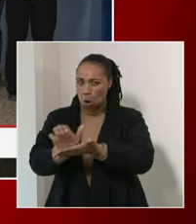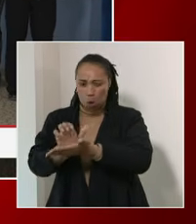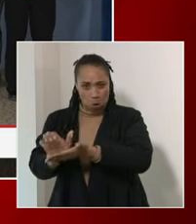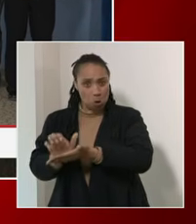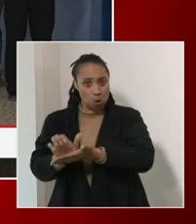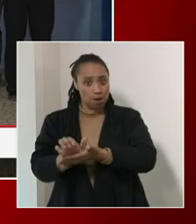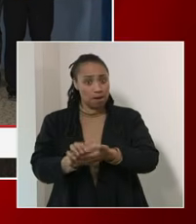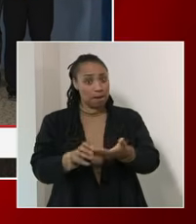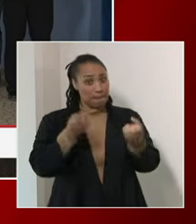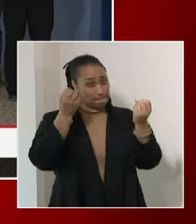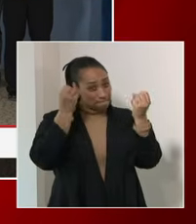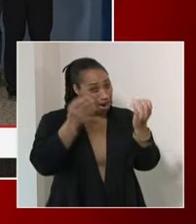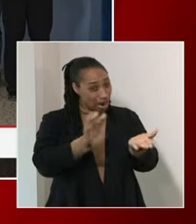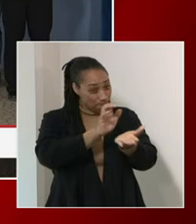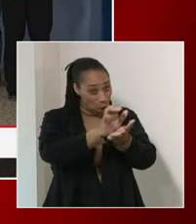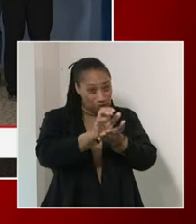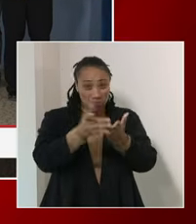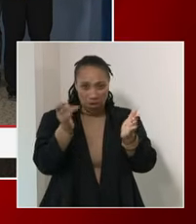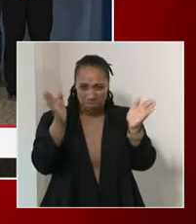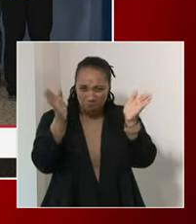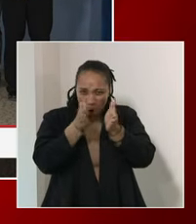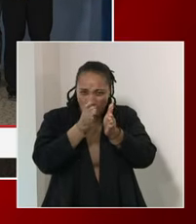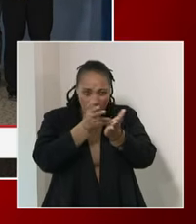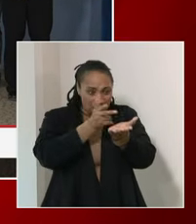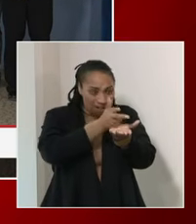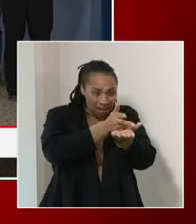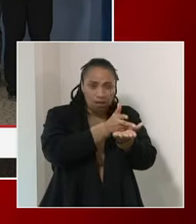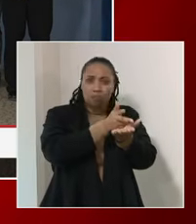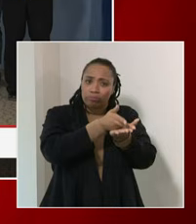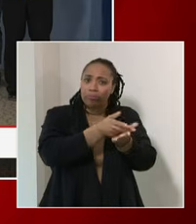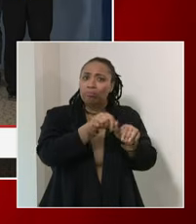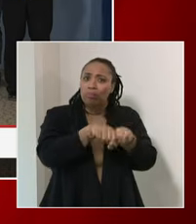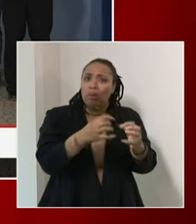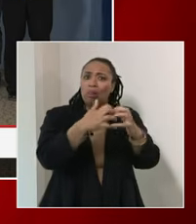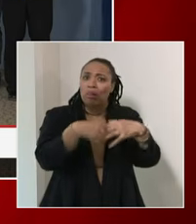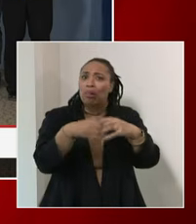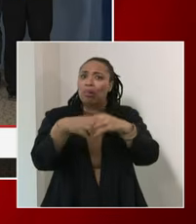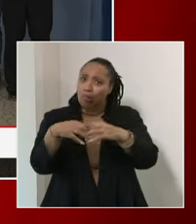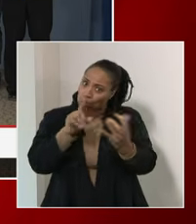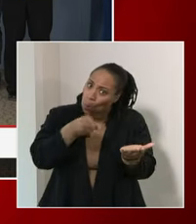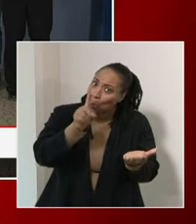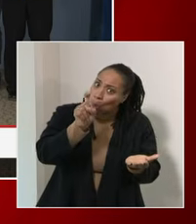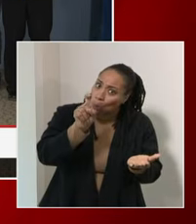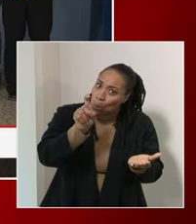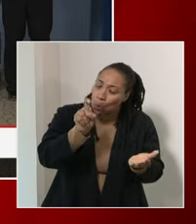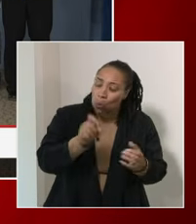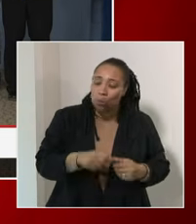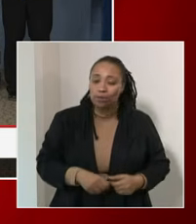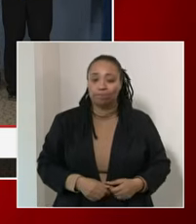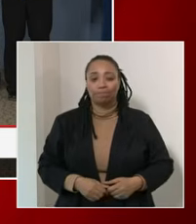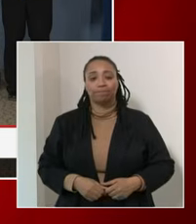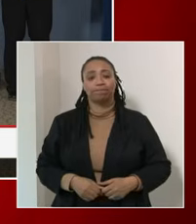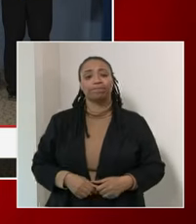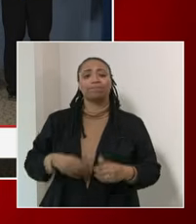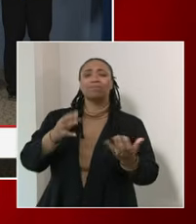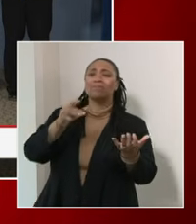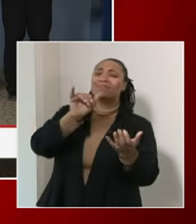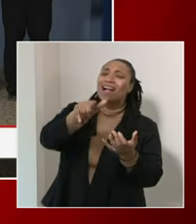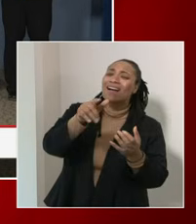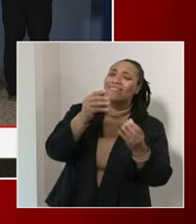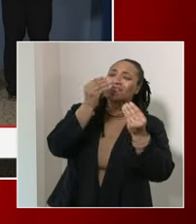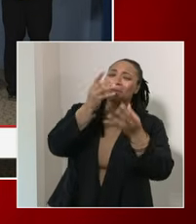from DPW that's not the case. Can someone talk to us about it? Yeah, you would have to ask them where they're getting that information.